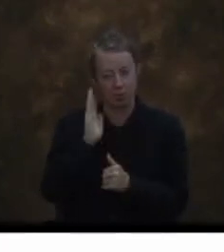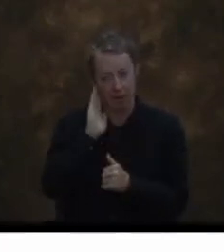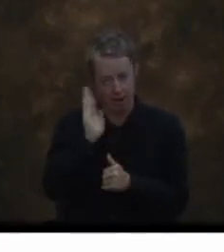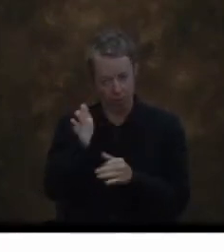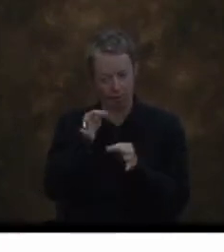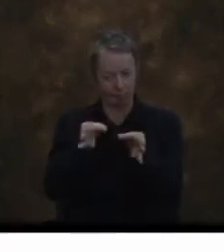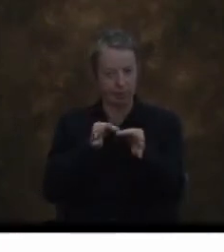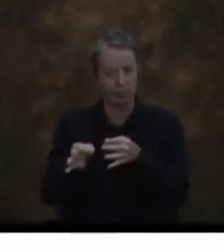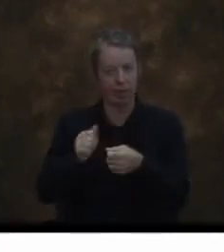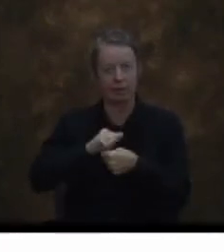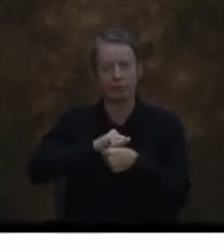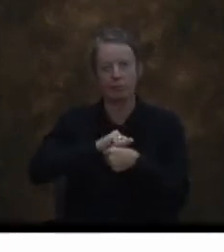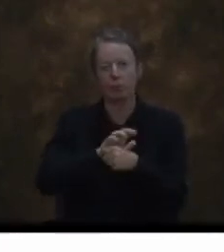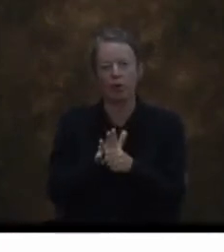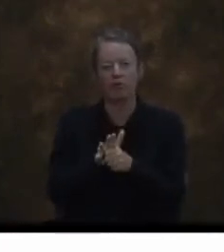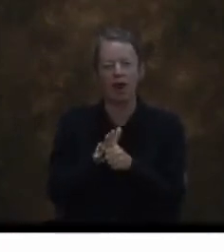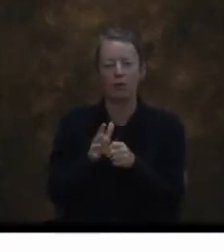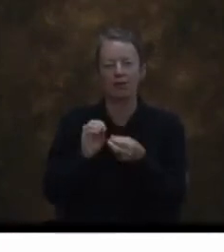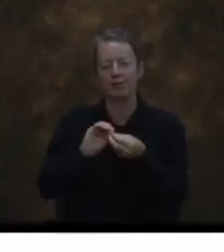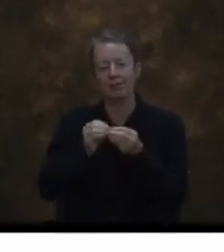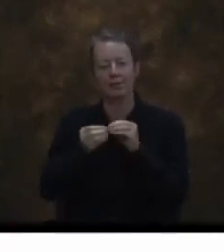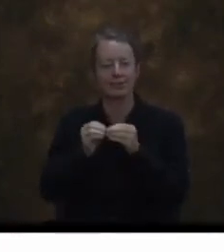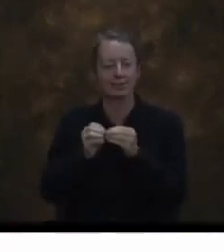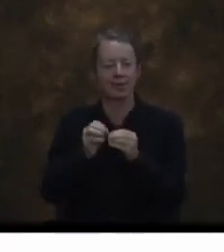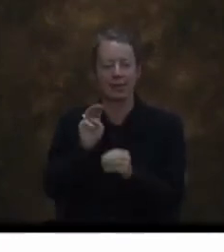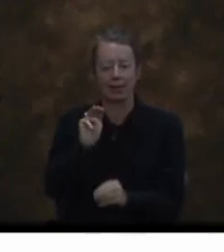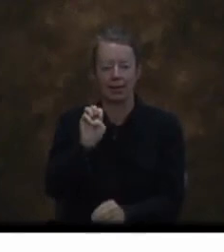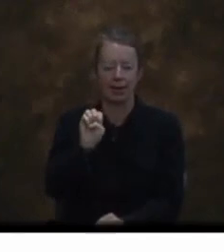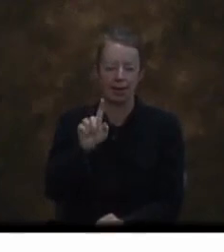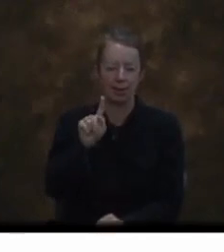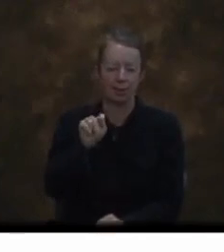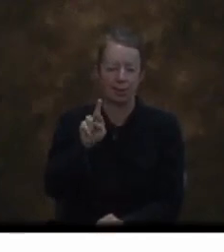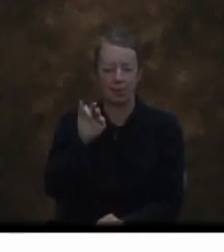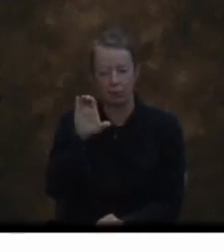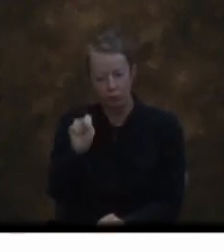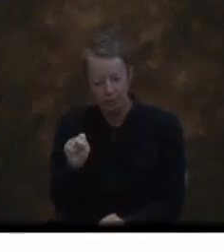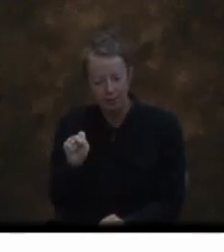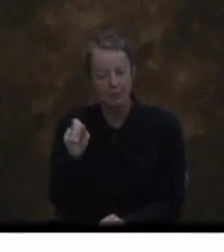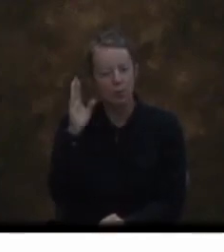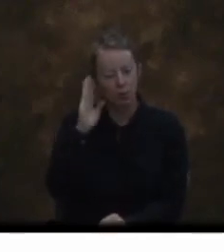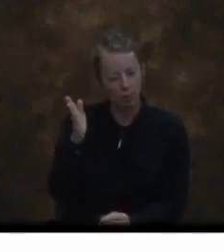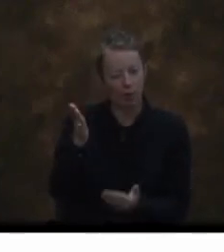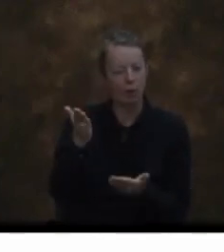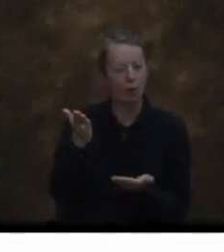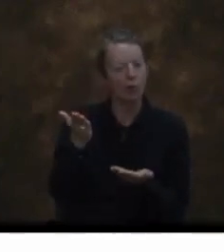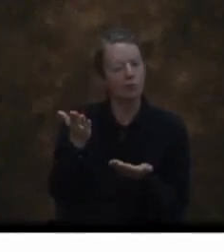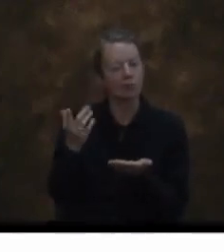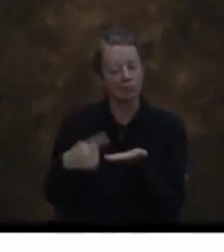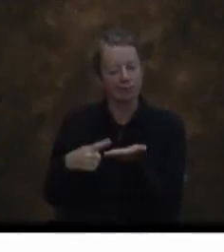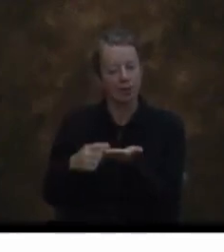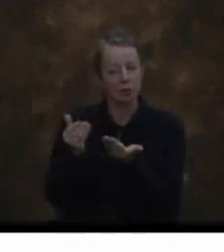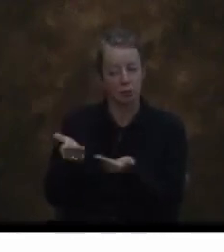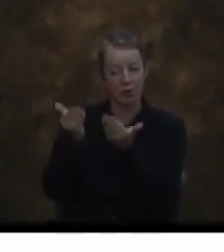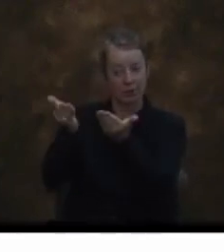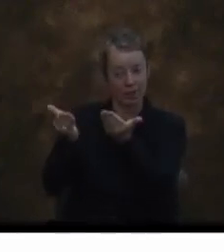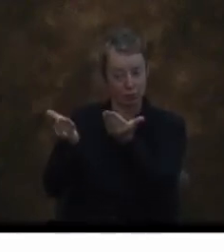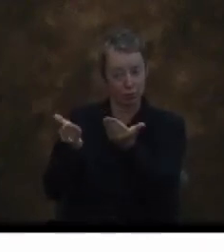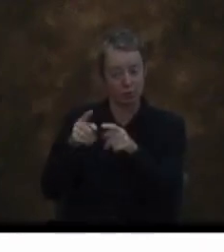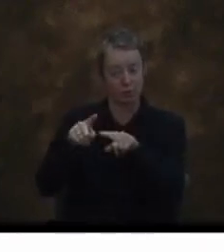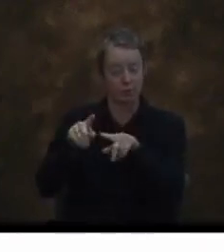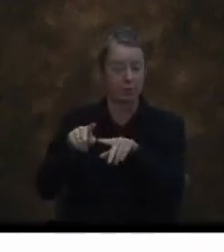the COVID-19 metrics. We will talk about recommendations based on the current metrics,